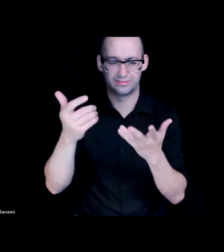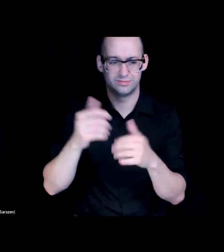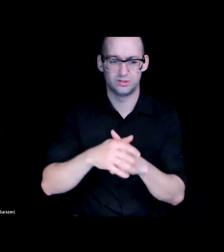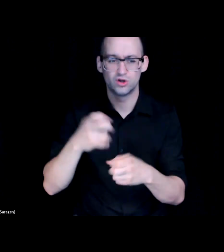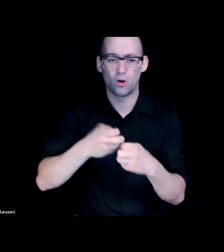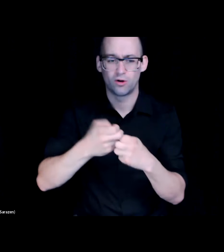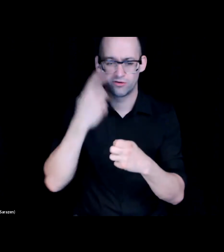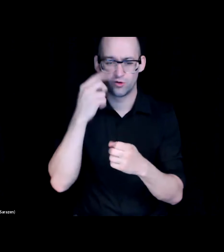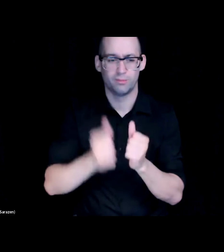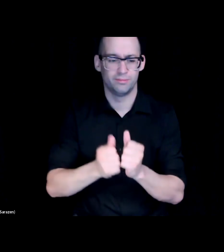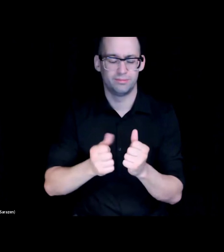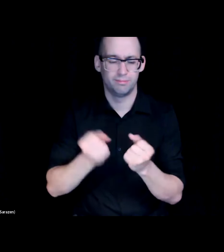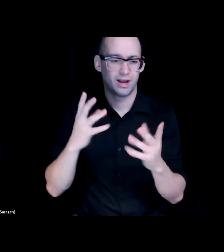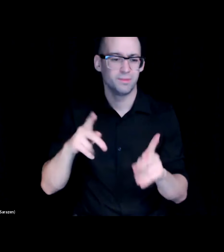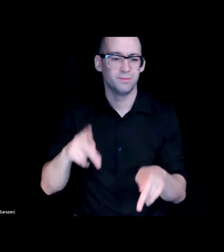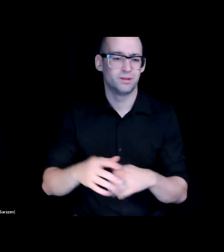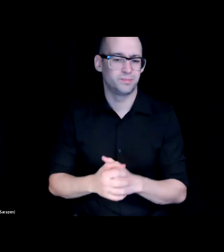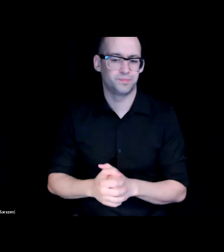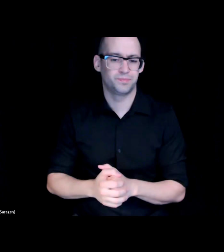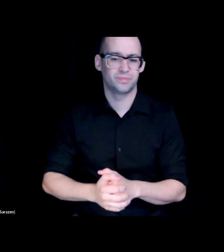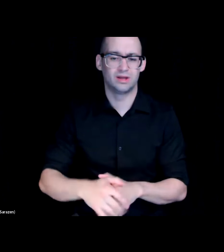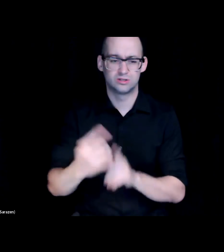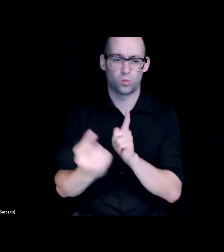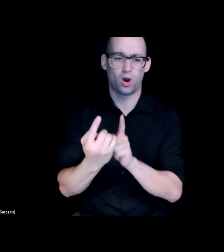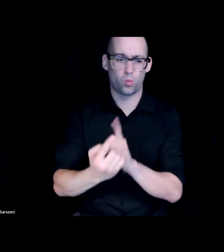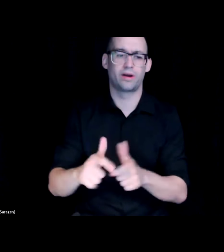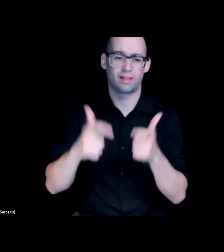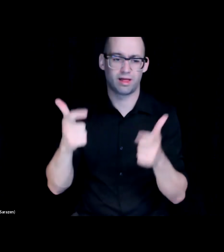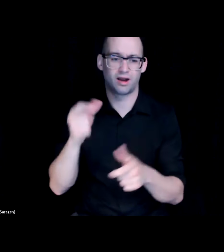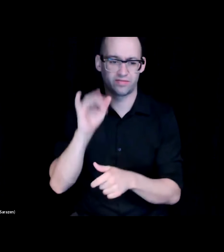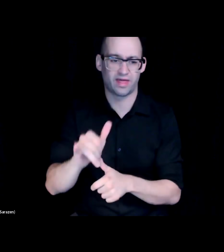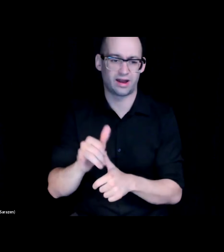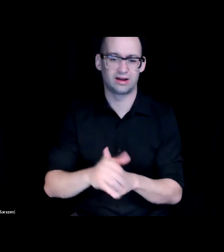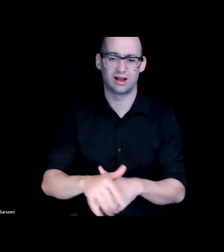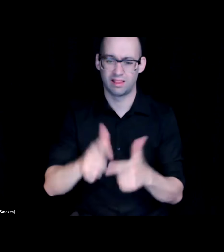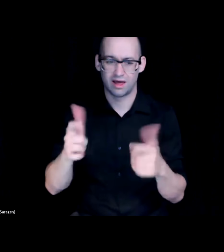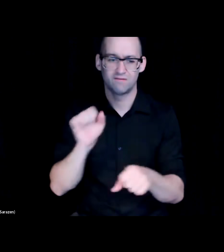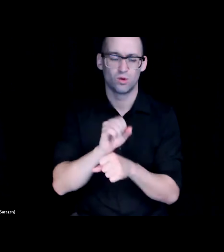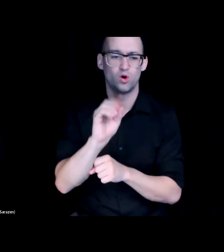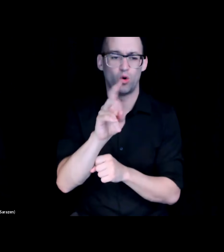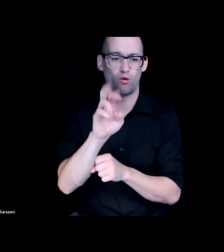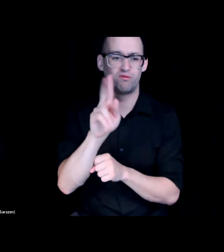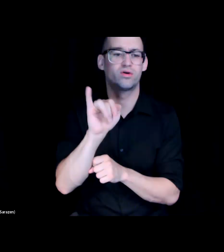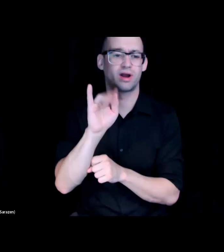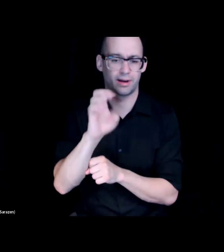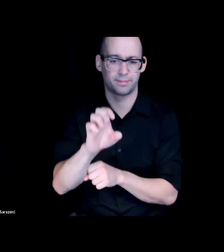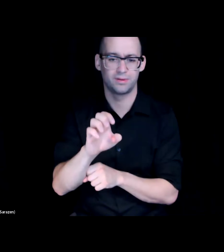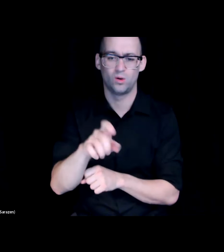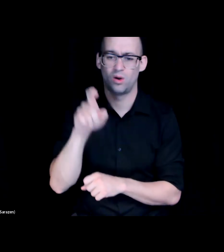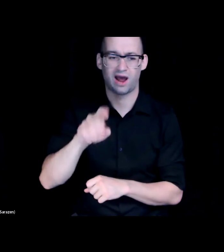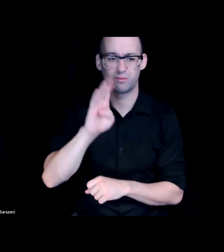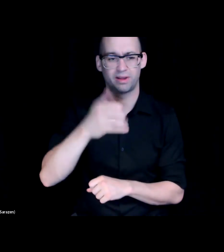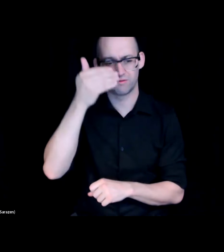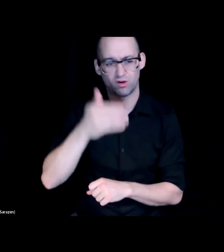applications in order to learn? And so there's a lot of one-on-one. There's a lot of working overtime. There's a lot of, you have to be in front of the